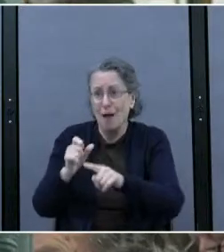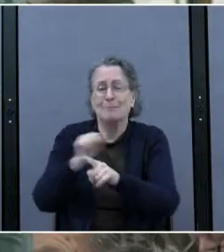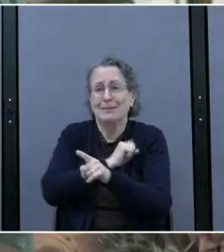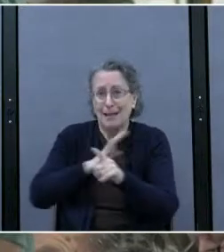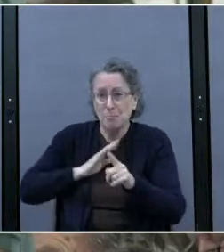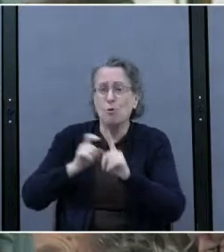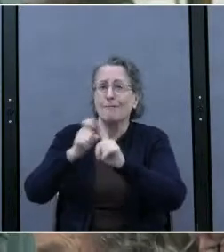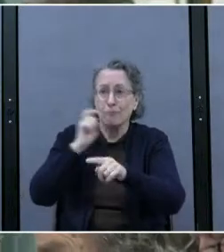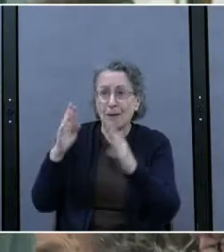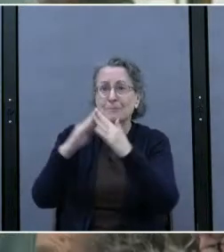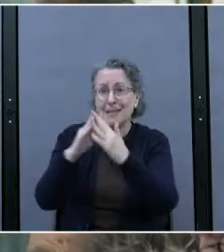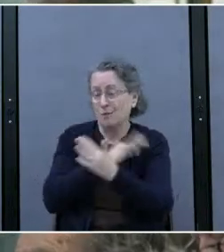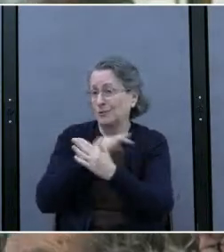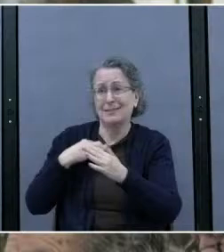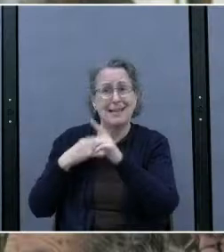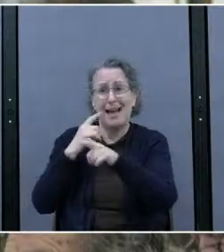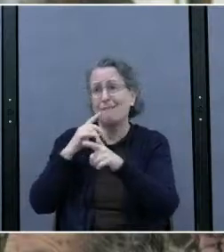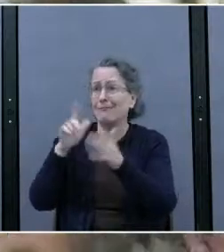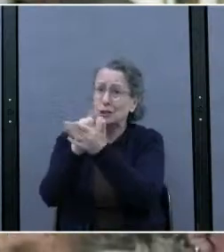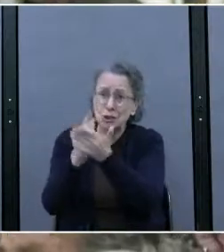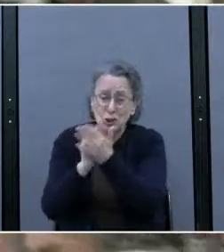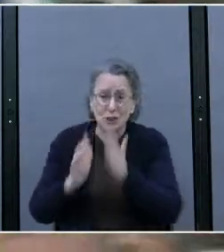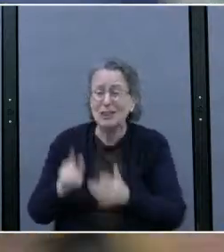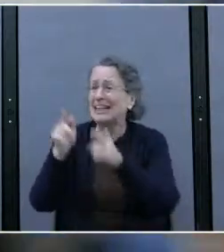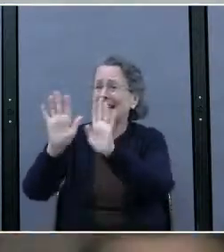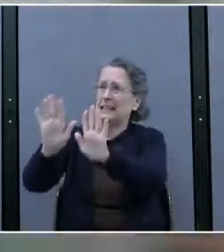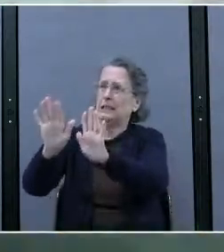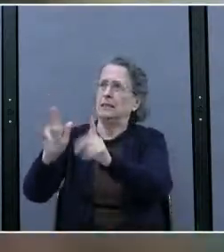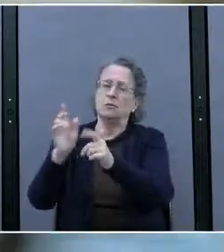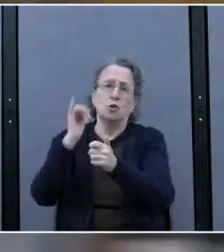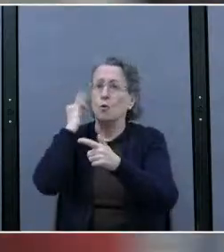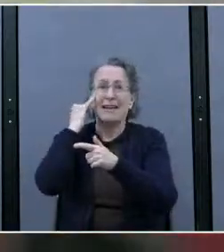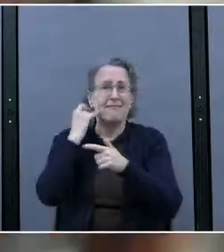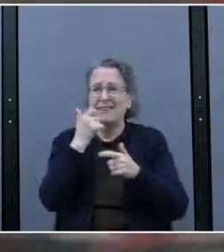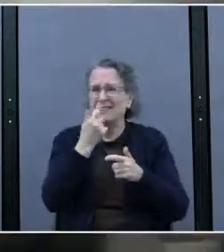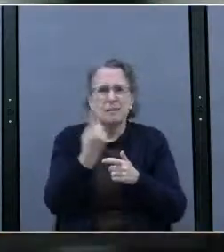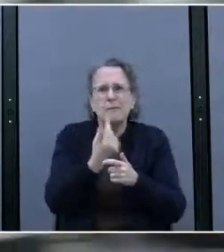interpretation of that, as far as I'm concerned. Thank you. Okay, thank you. Other questions on Article 9?